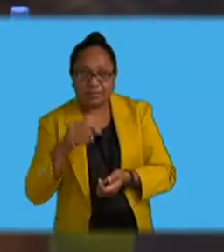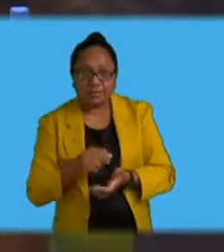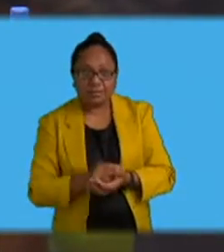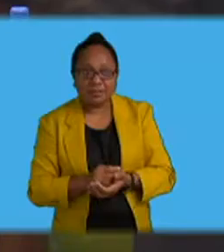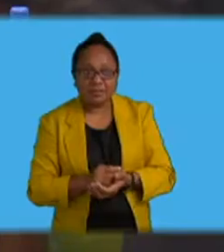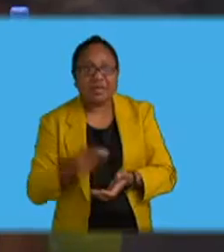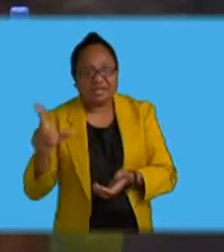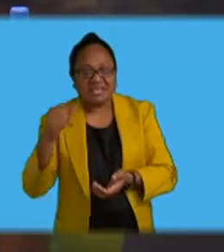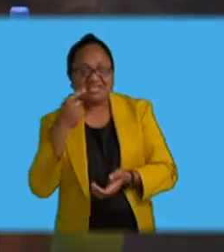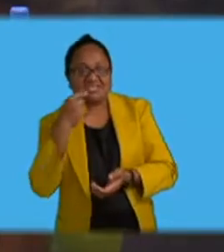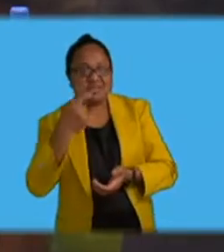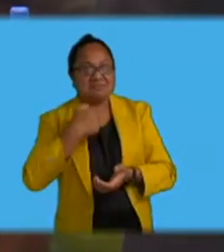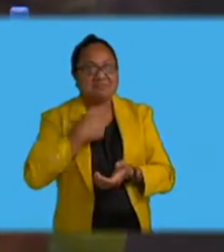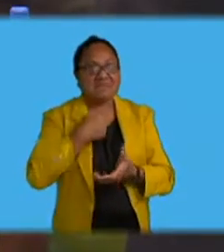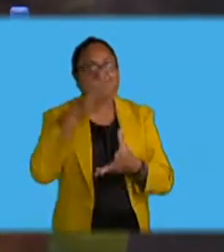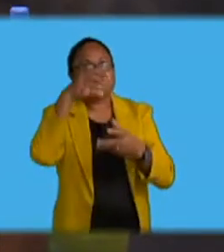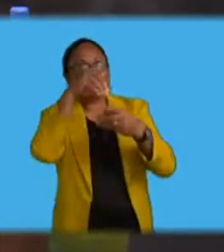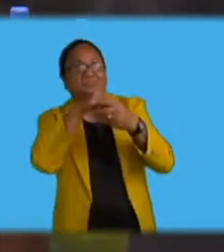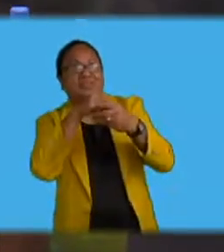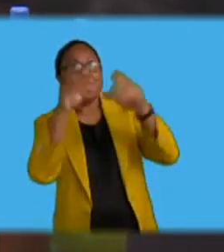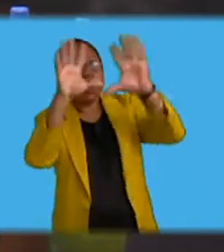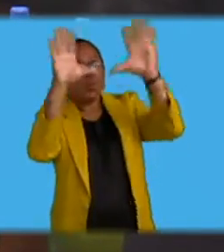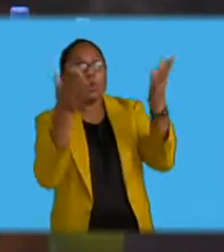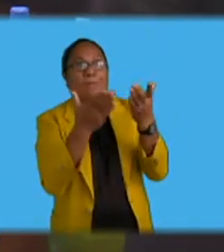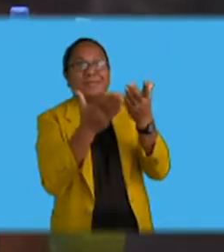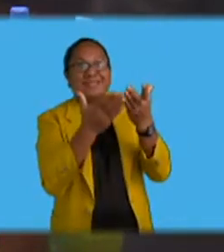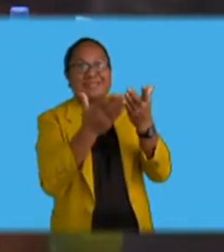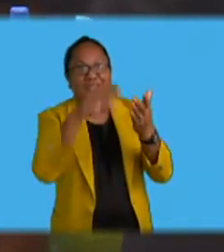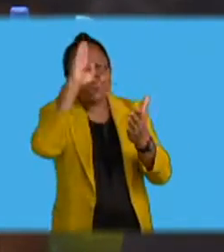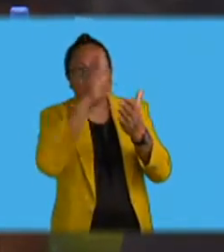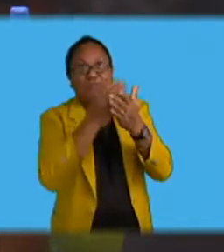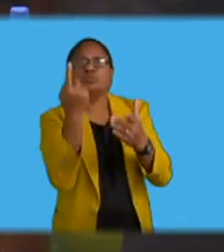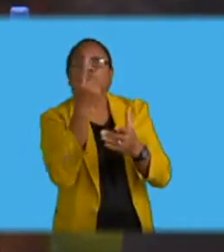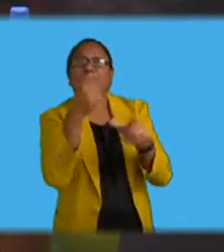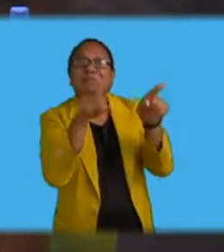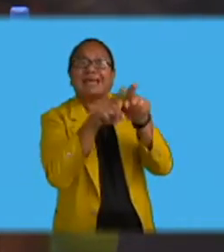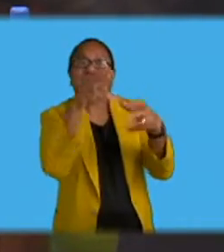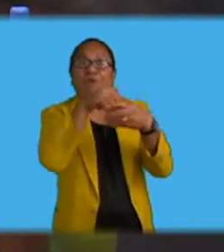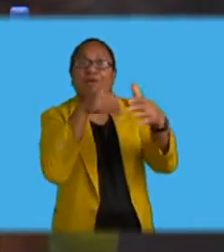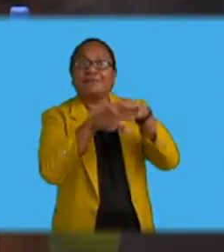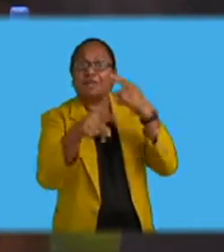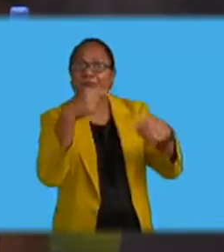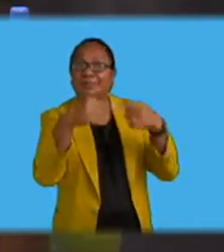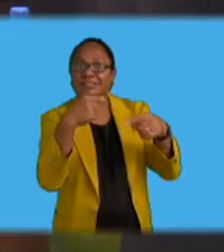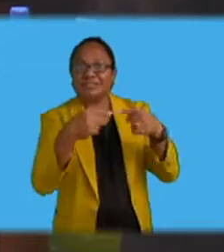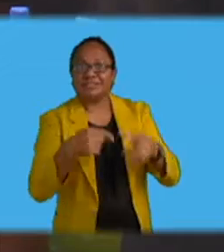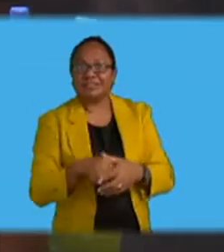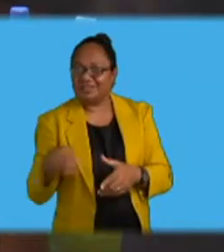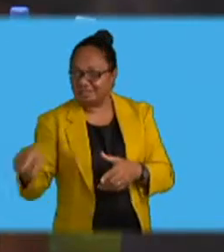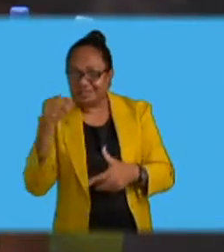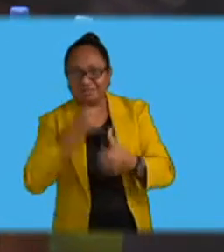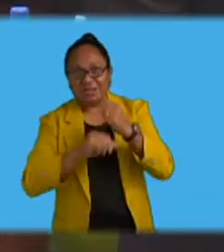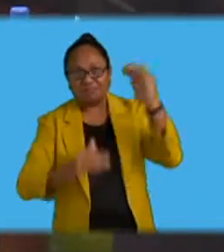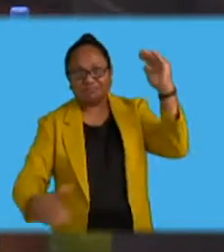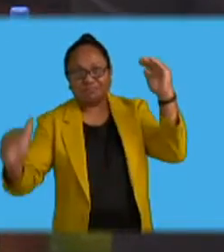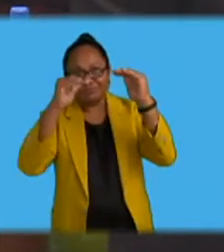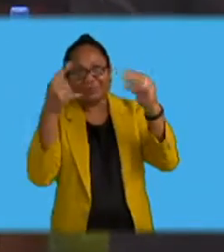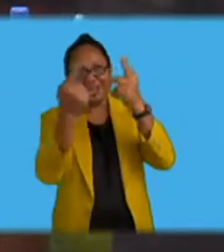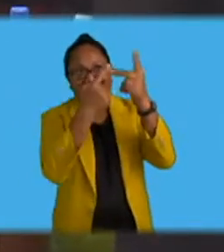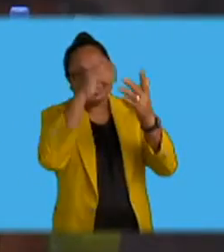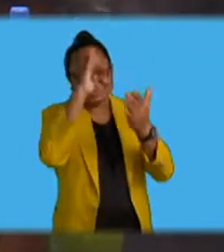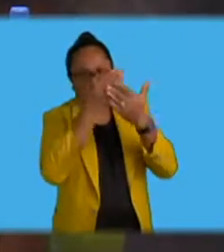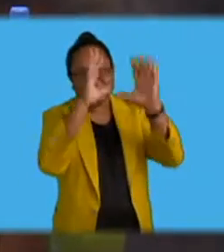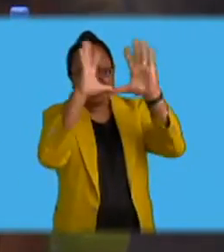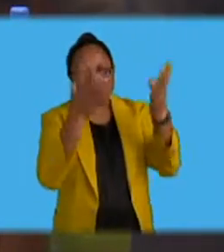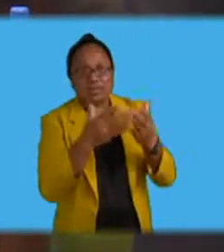they are part of the global students who have done this, Madam Speaker. Madam Speaker, the importance of the